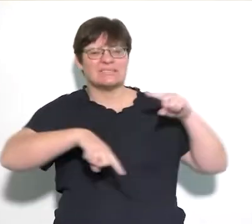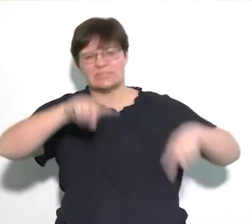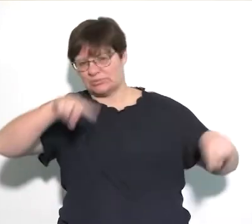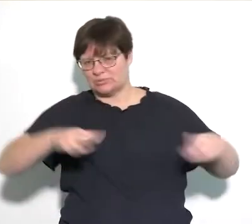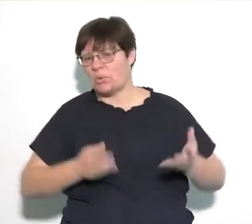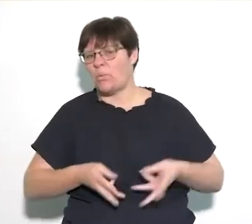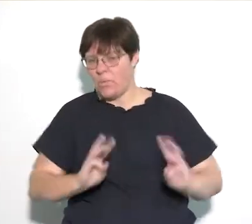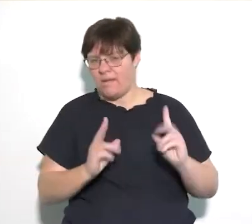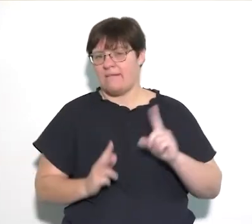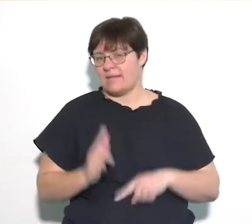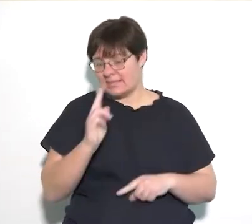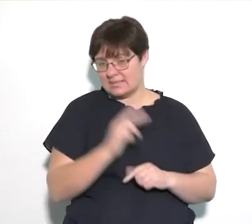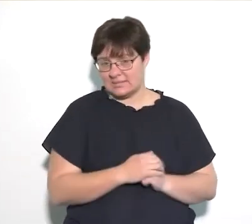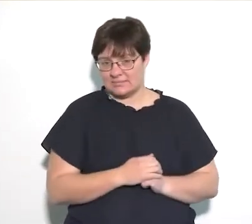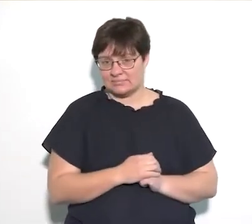different